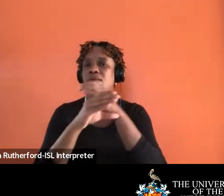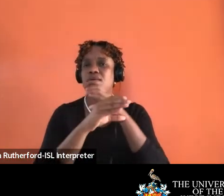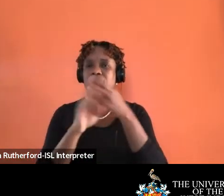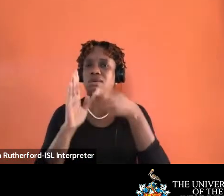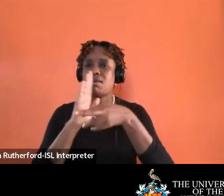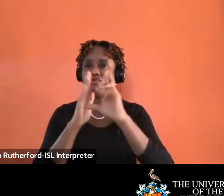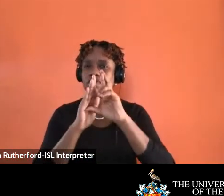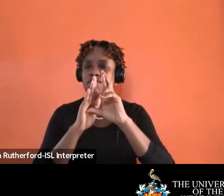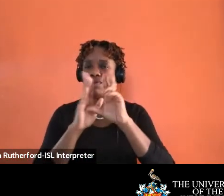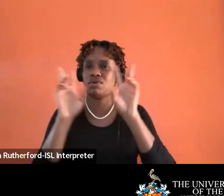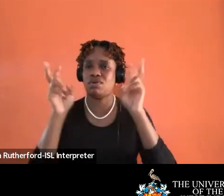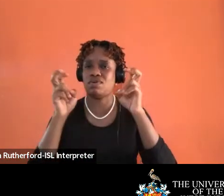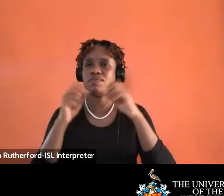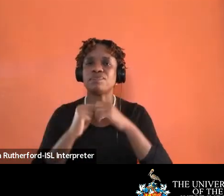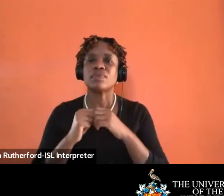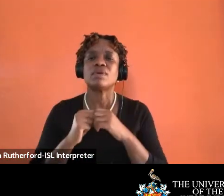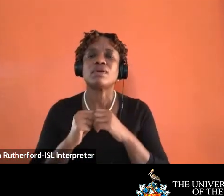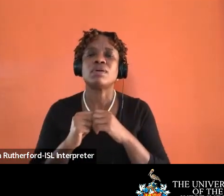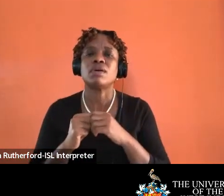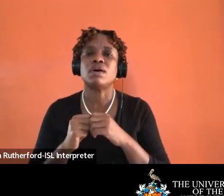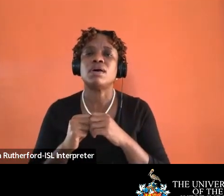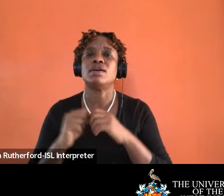the final presentation for the day,